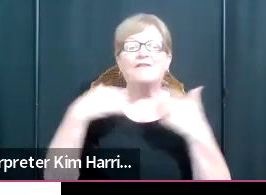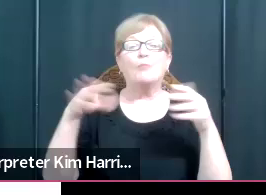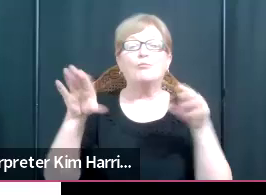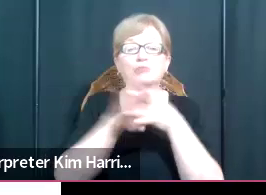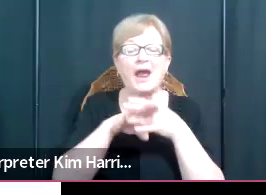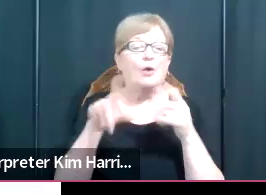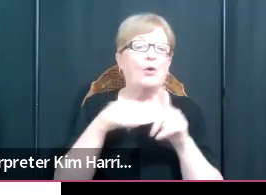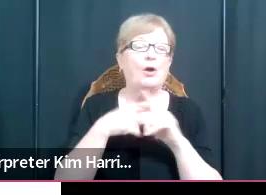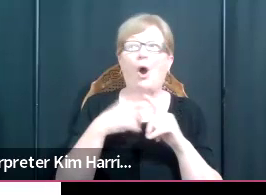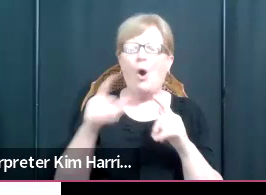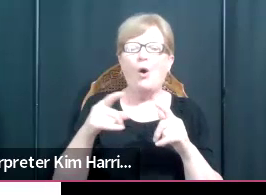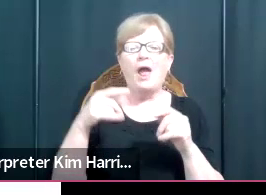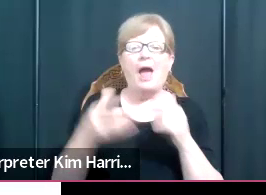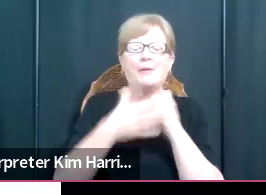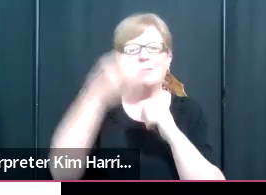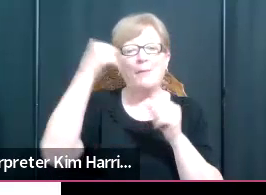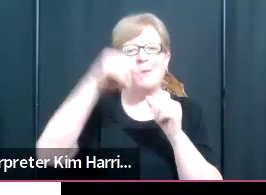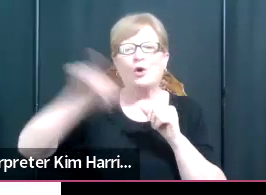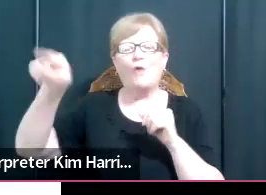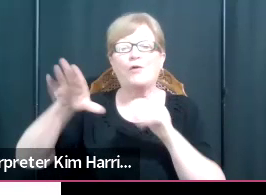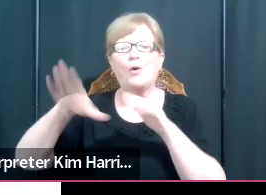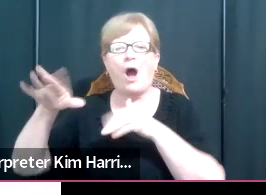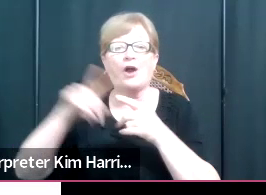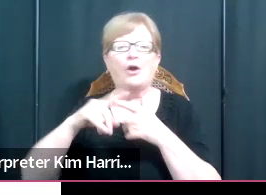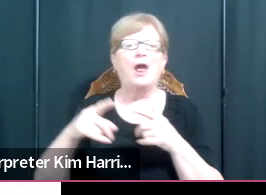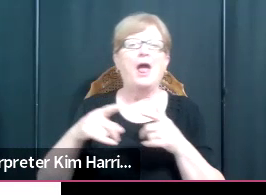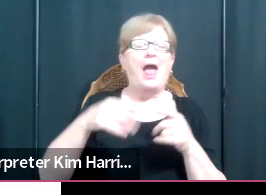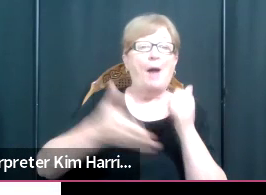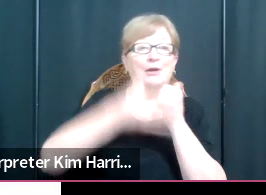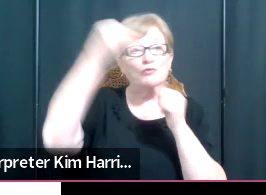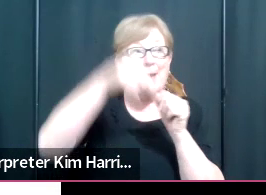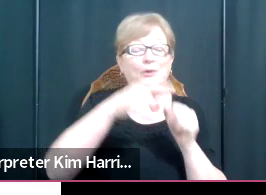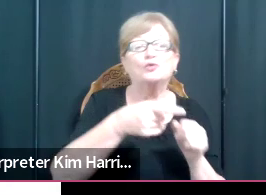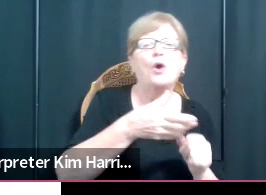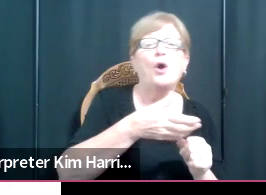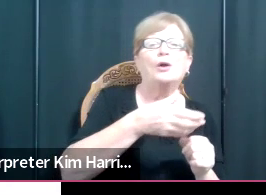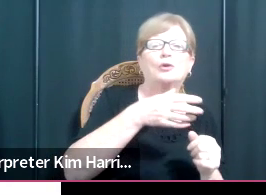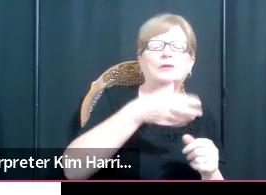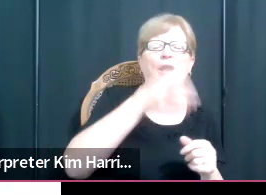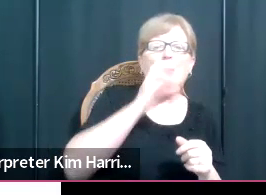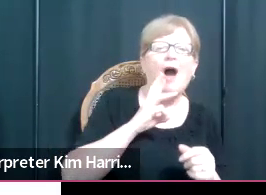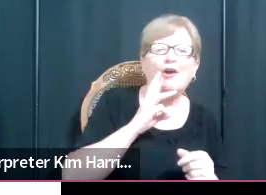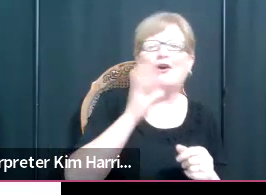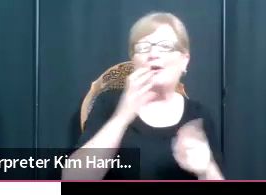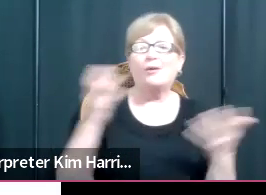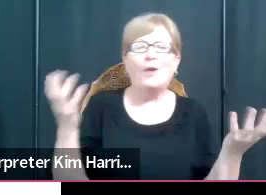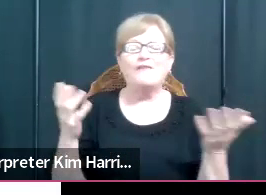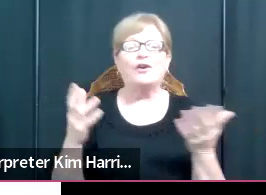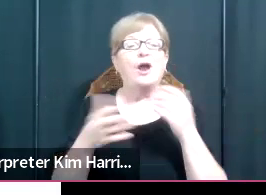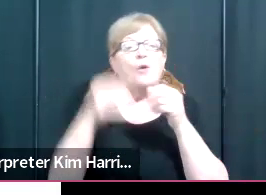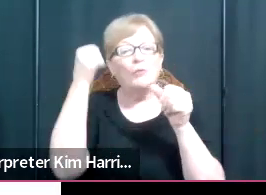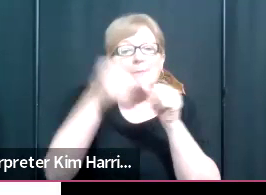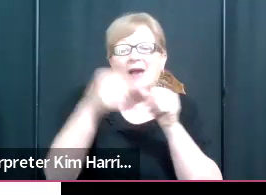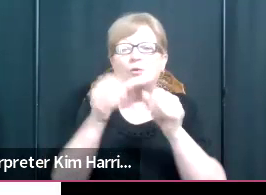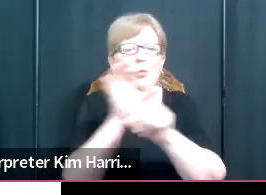take a walk or use the restroom or drink water or whatever you would want to do. Again, we have reminder watches for